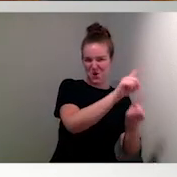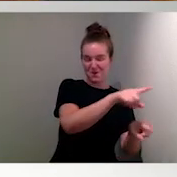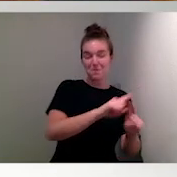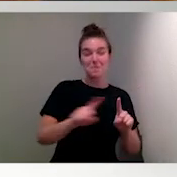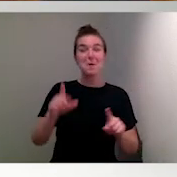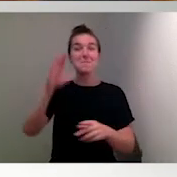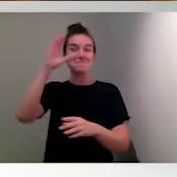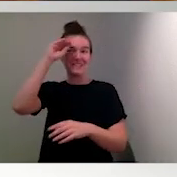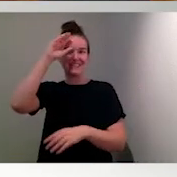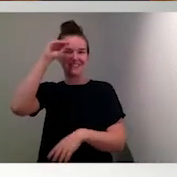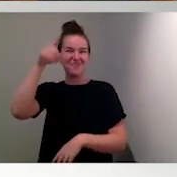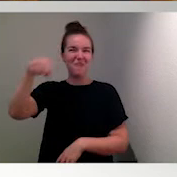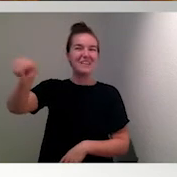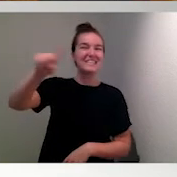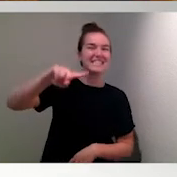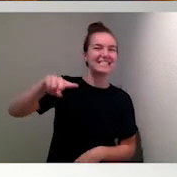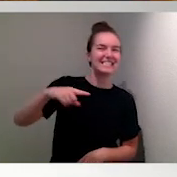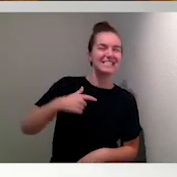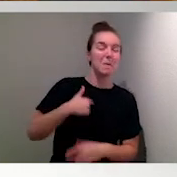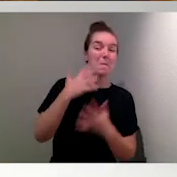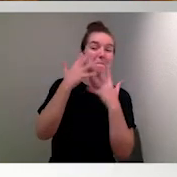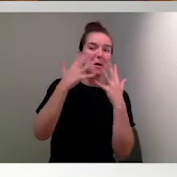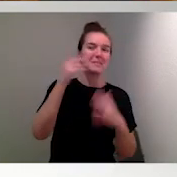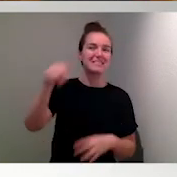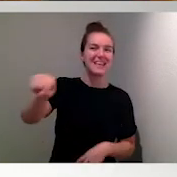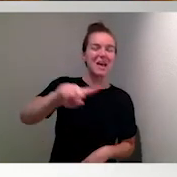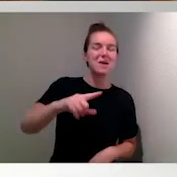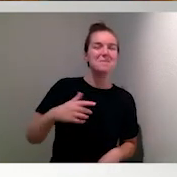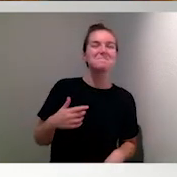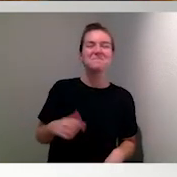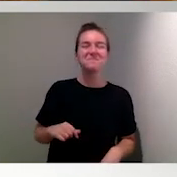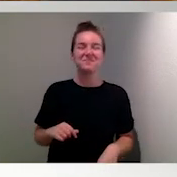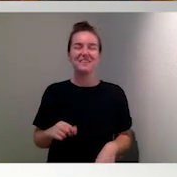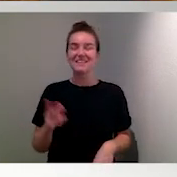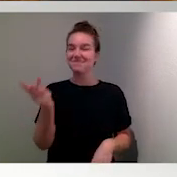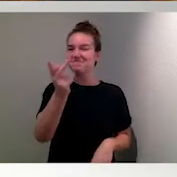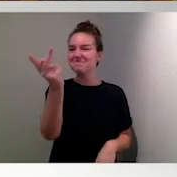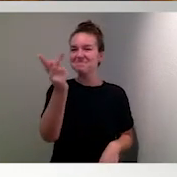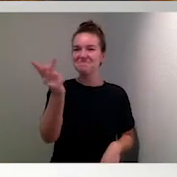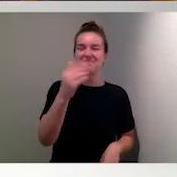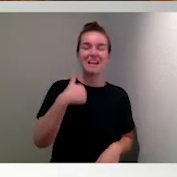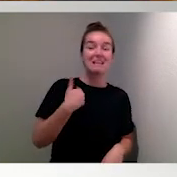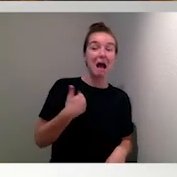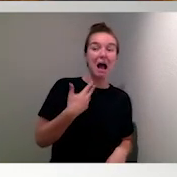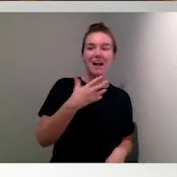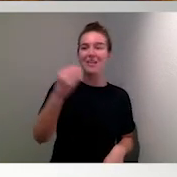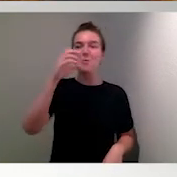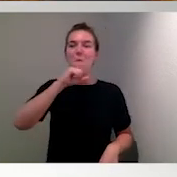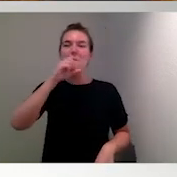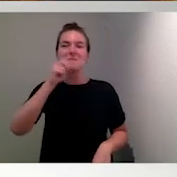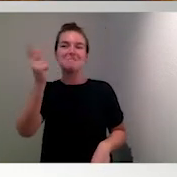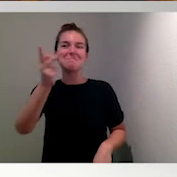There's the little one and there's the older one. They're standing there in the back. Yay, I'm so happy they made it.